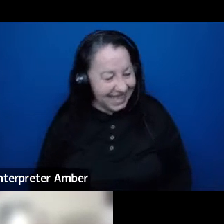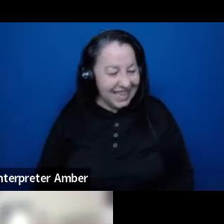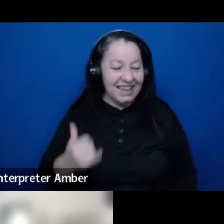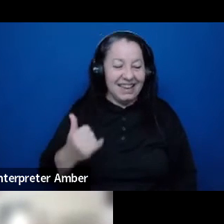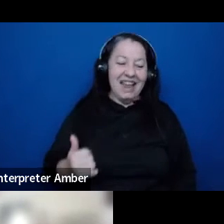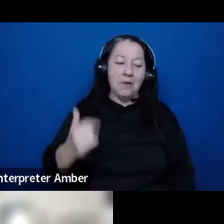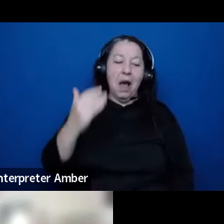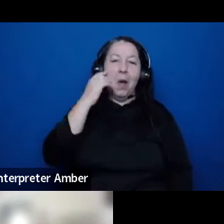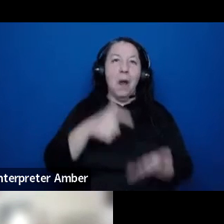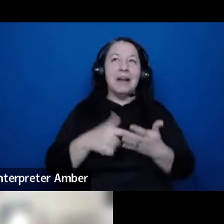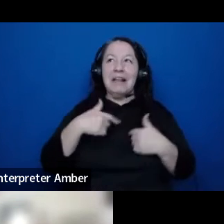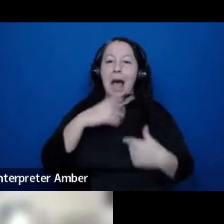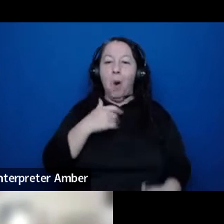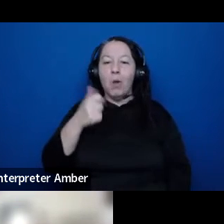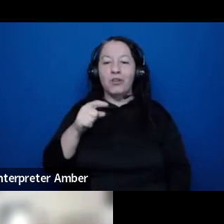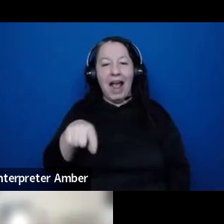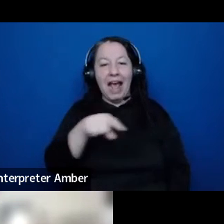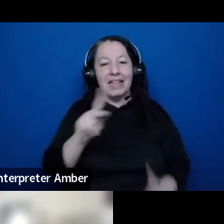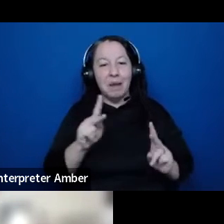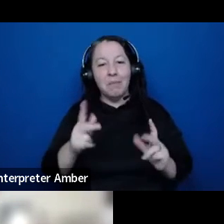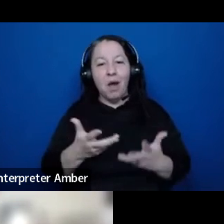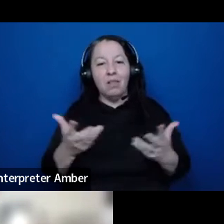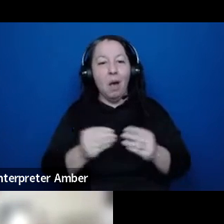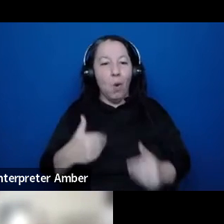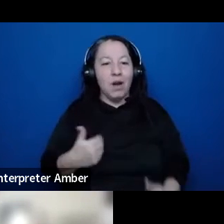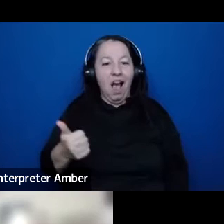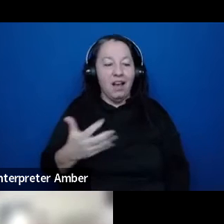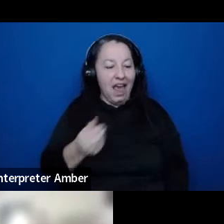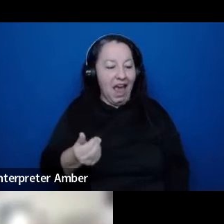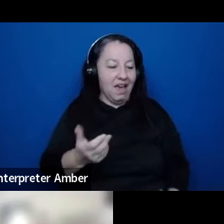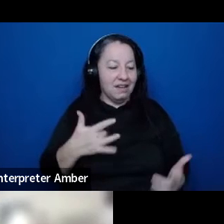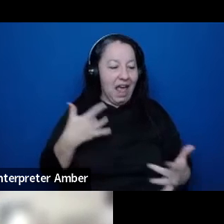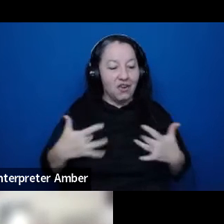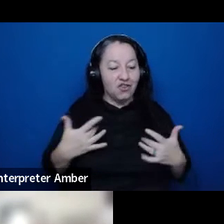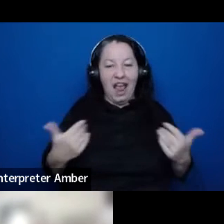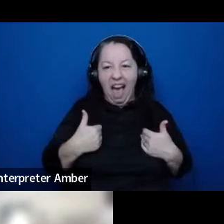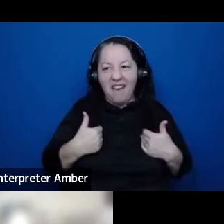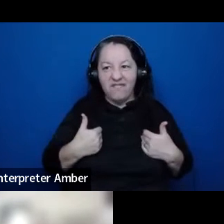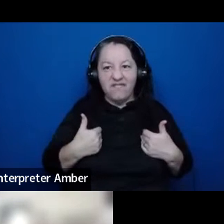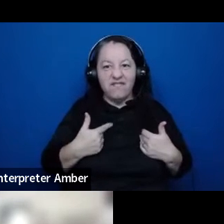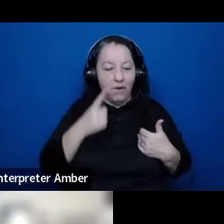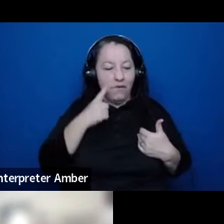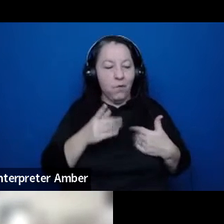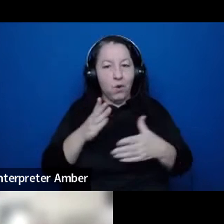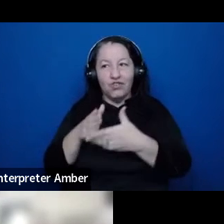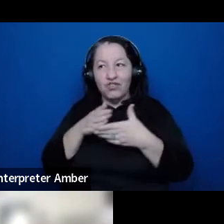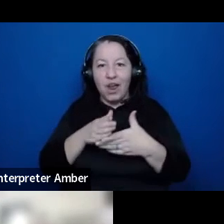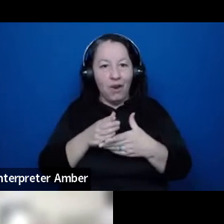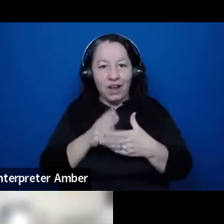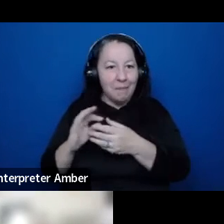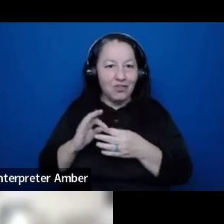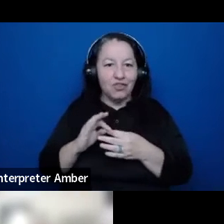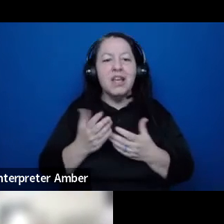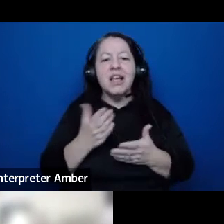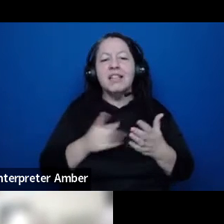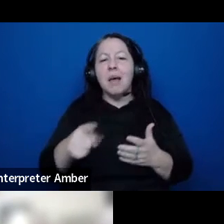these people are a lot younger and more energetic about getting out. So some of you may even know David Young too, who's used to